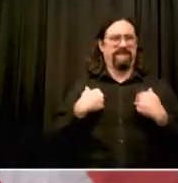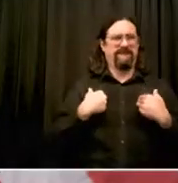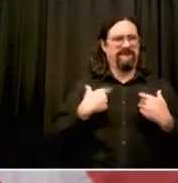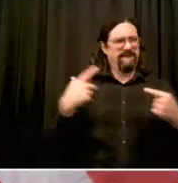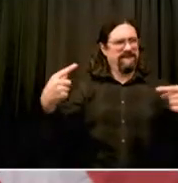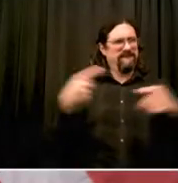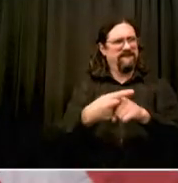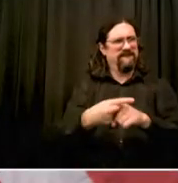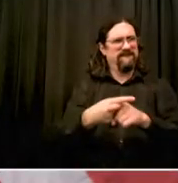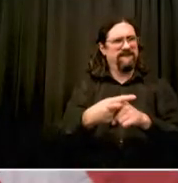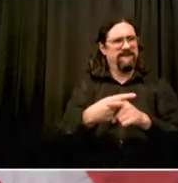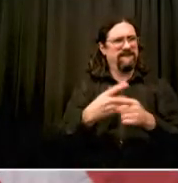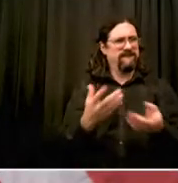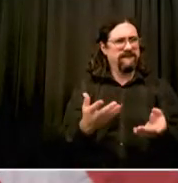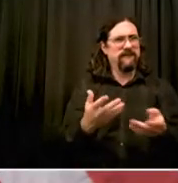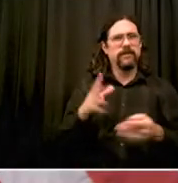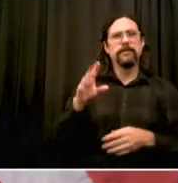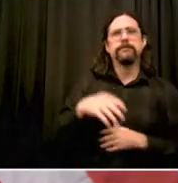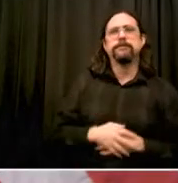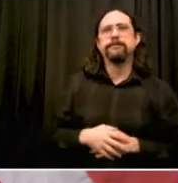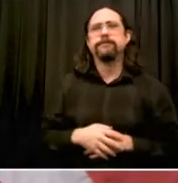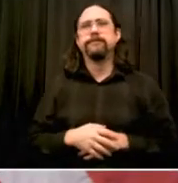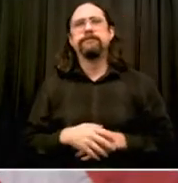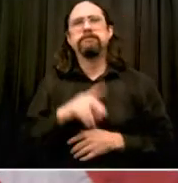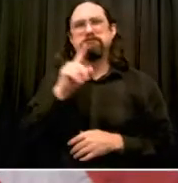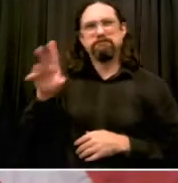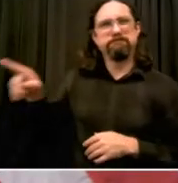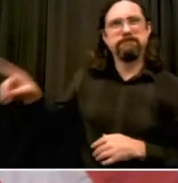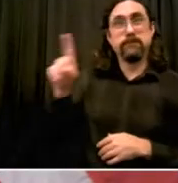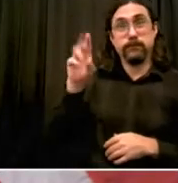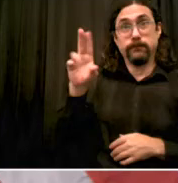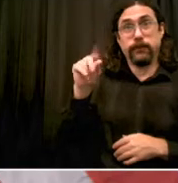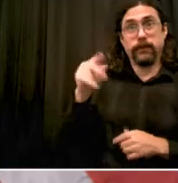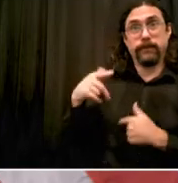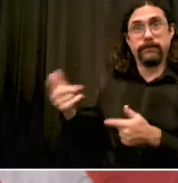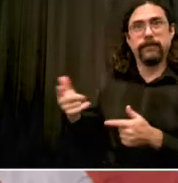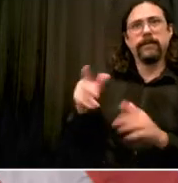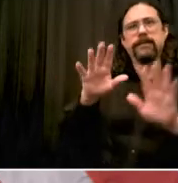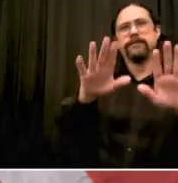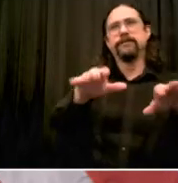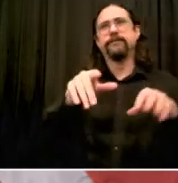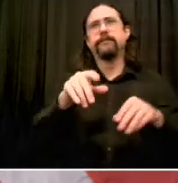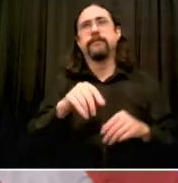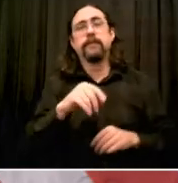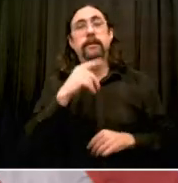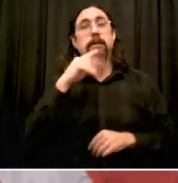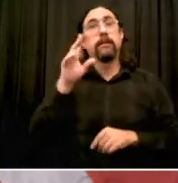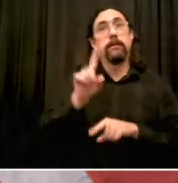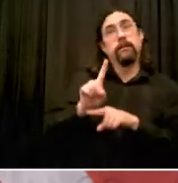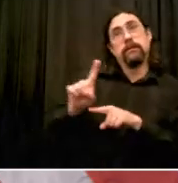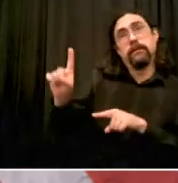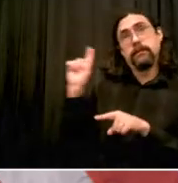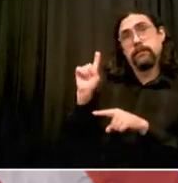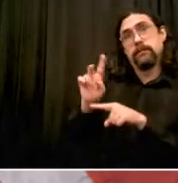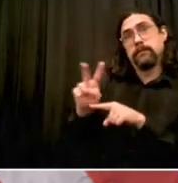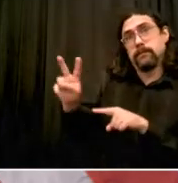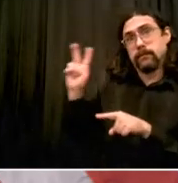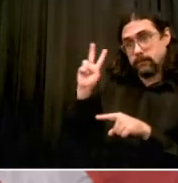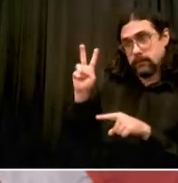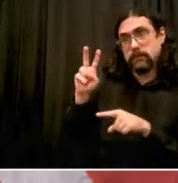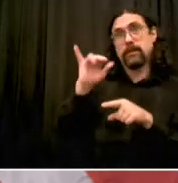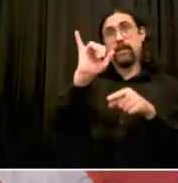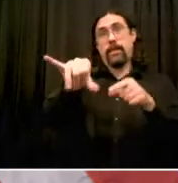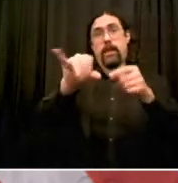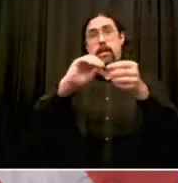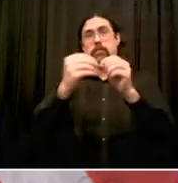ahead. So a week or two ago, it was a little bit more than double. However, the issue was that there were some labs where it was actually